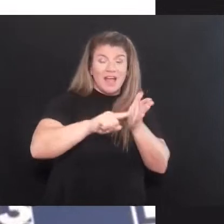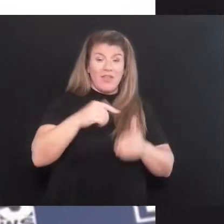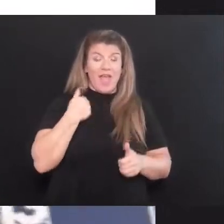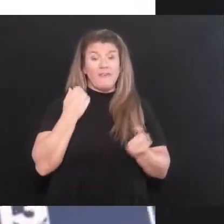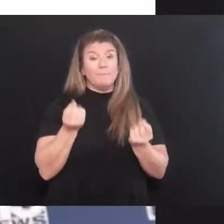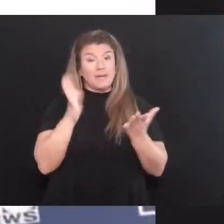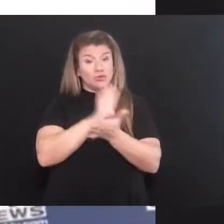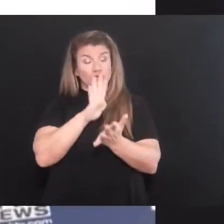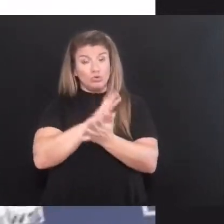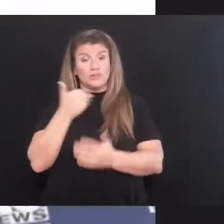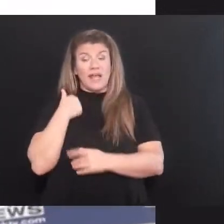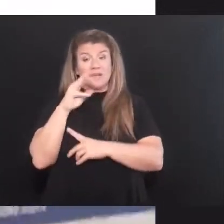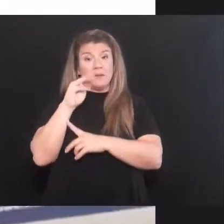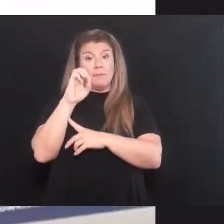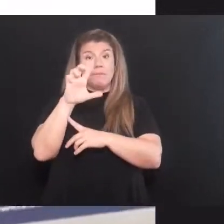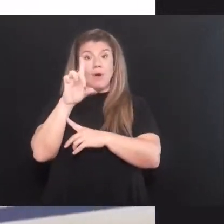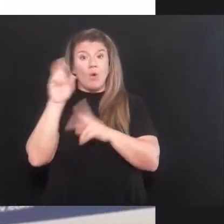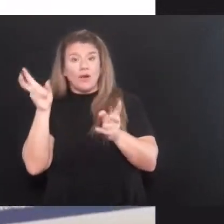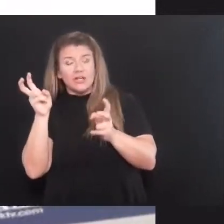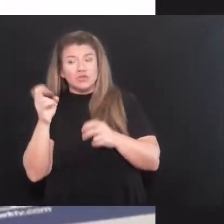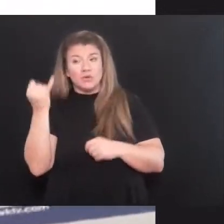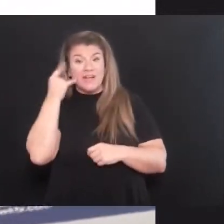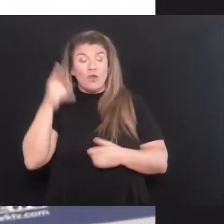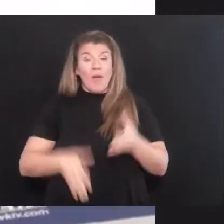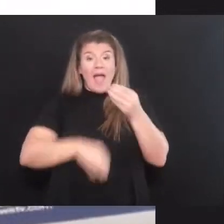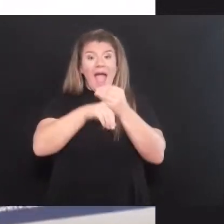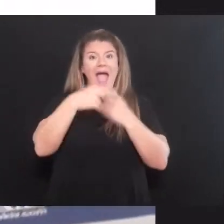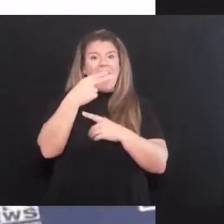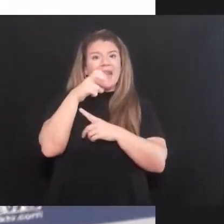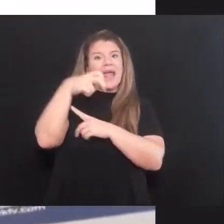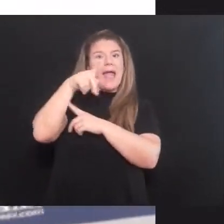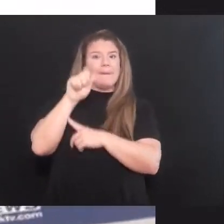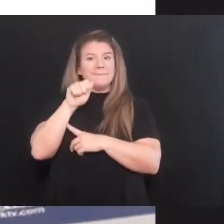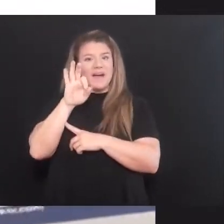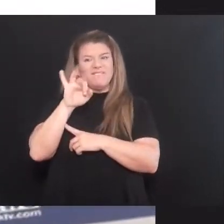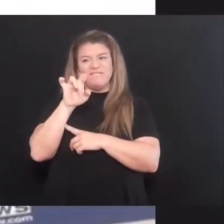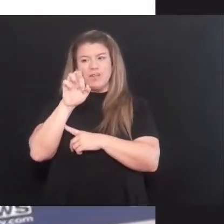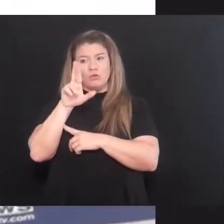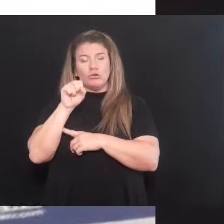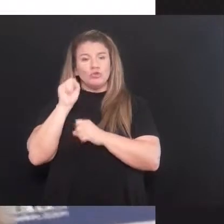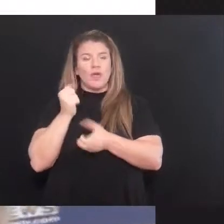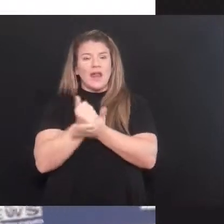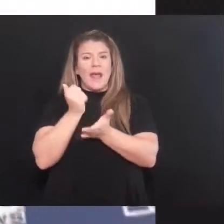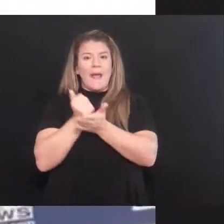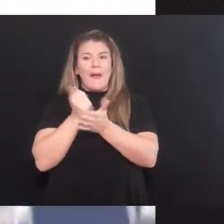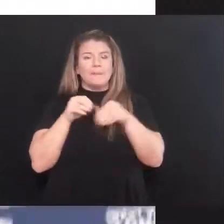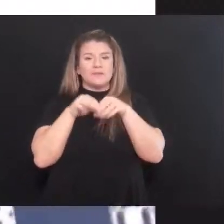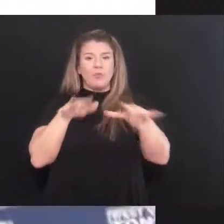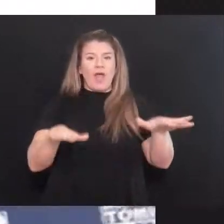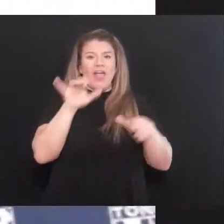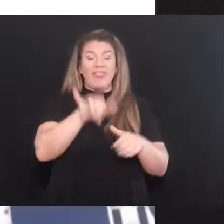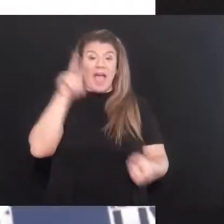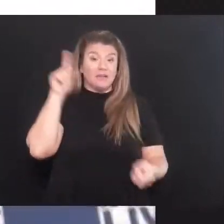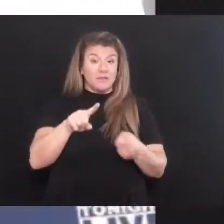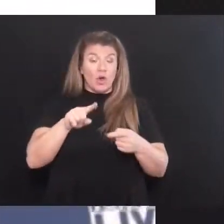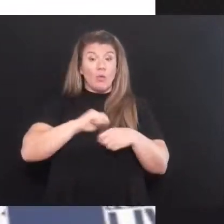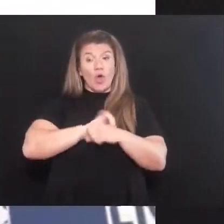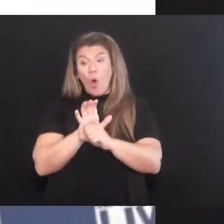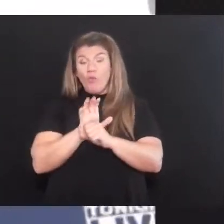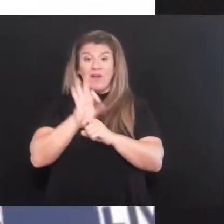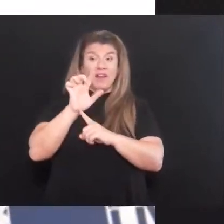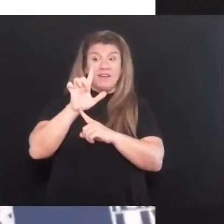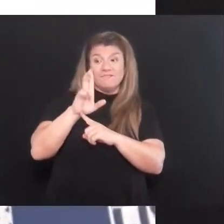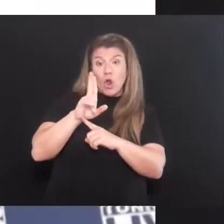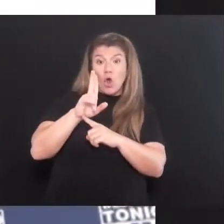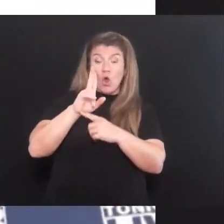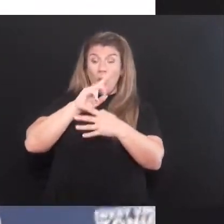in schools, and that if you put in HEPA filters, you might be able to filter the air better and prevent the spread of not only COVID, but the flu and